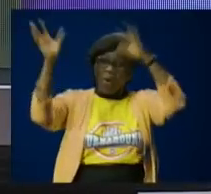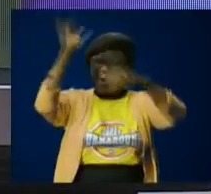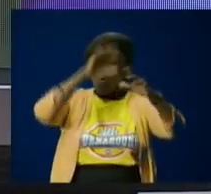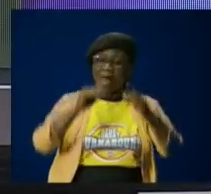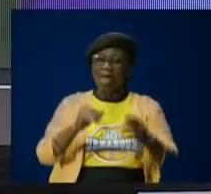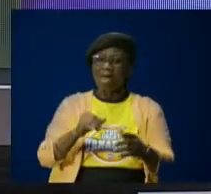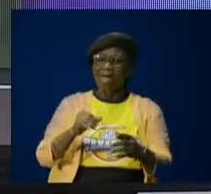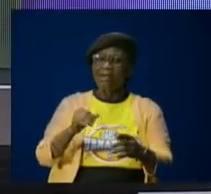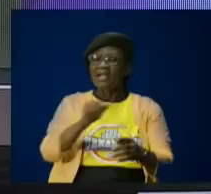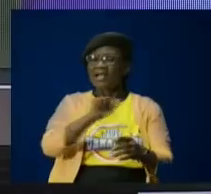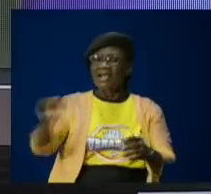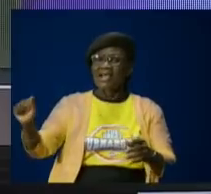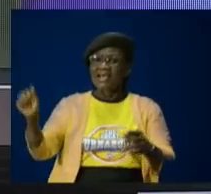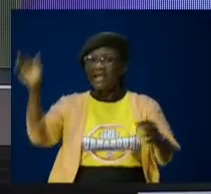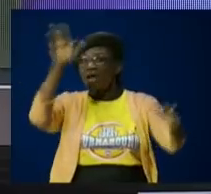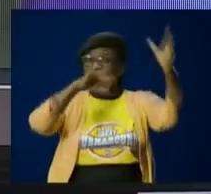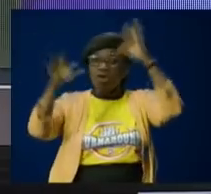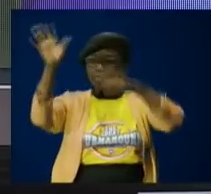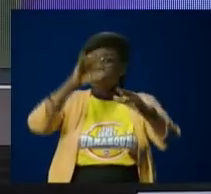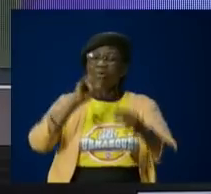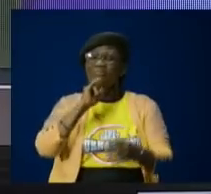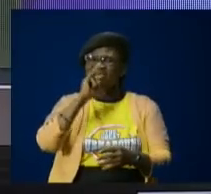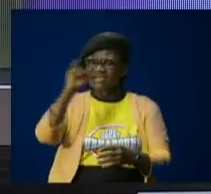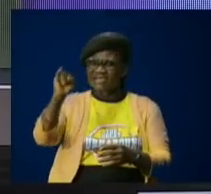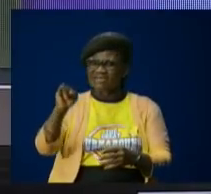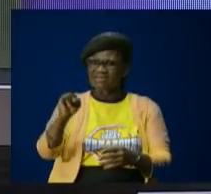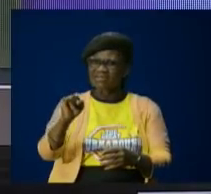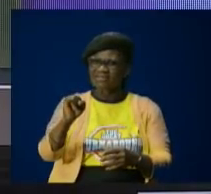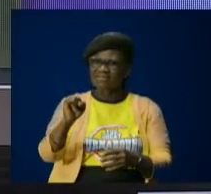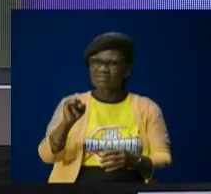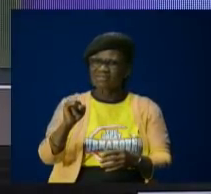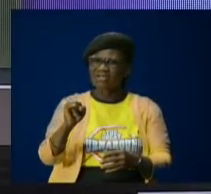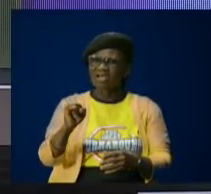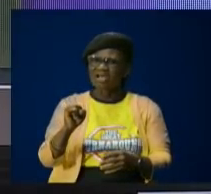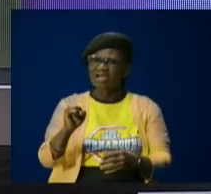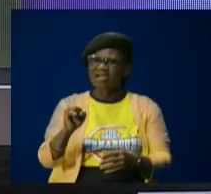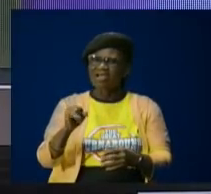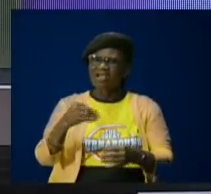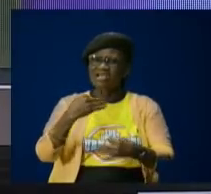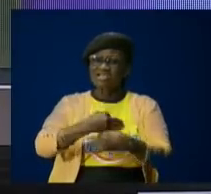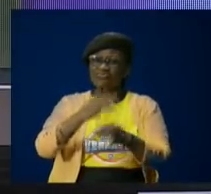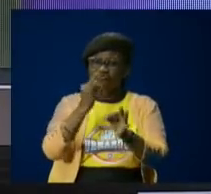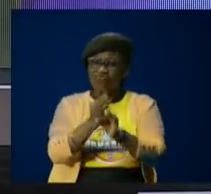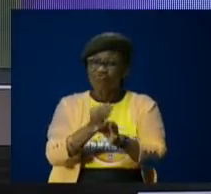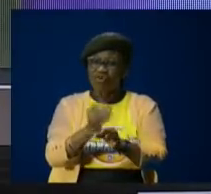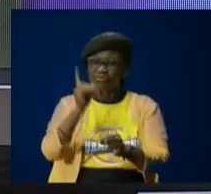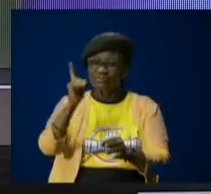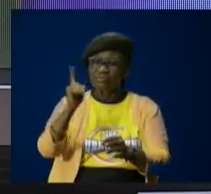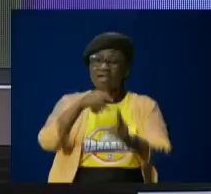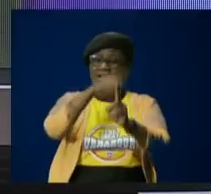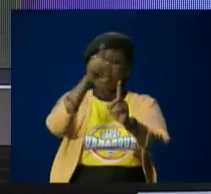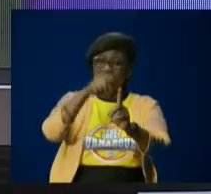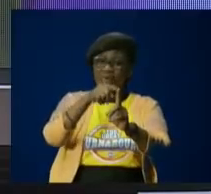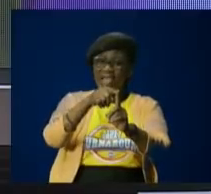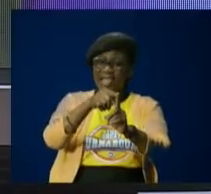a storm is usually formed when